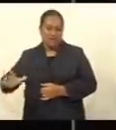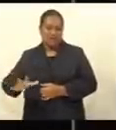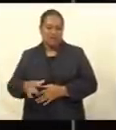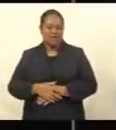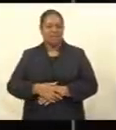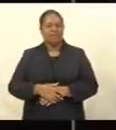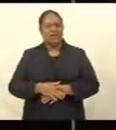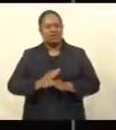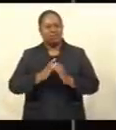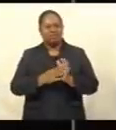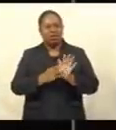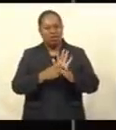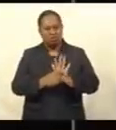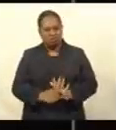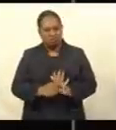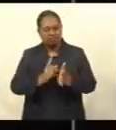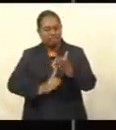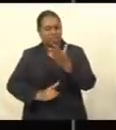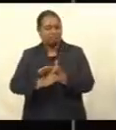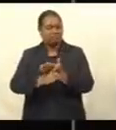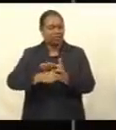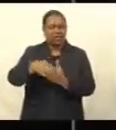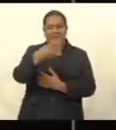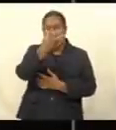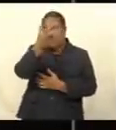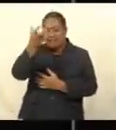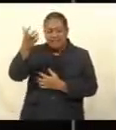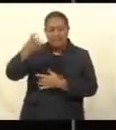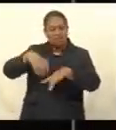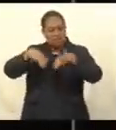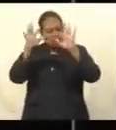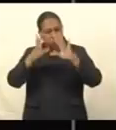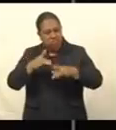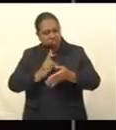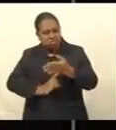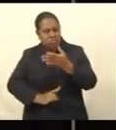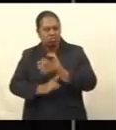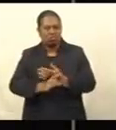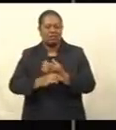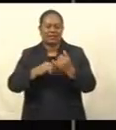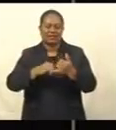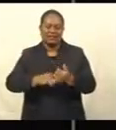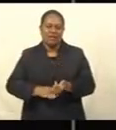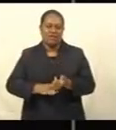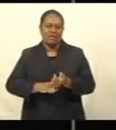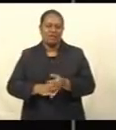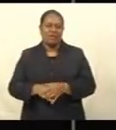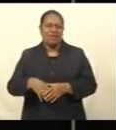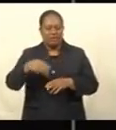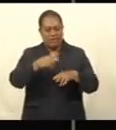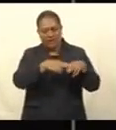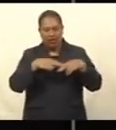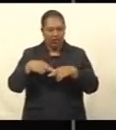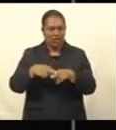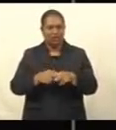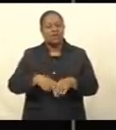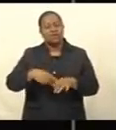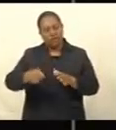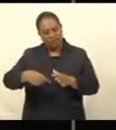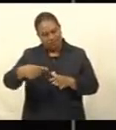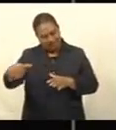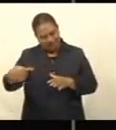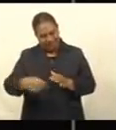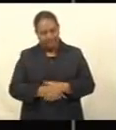of low pressure with associated cloud and showers lines slow moving over the southern parts of Fiji. It is expected to continue